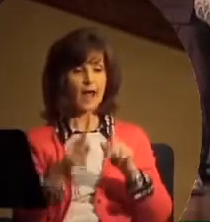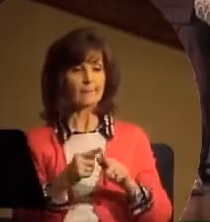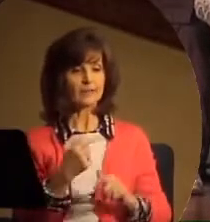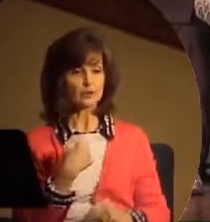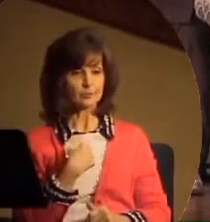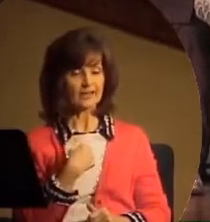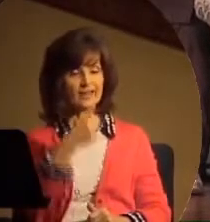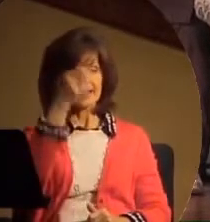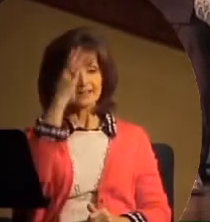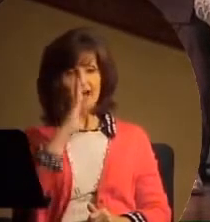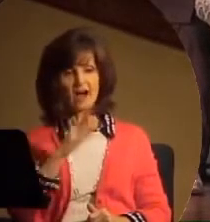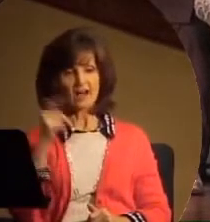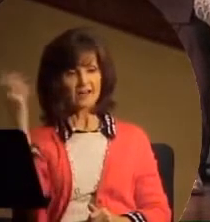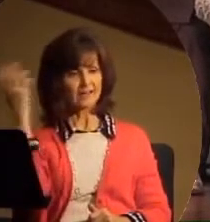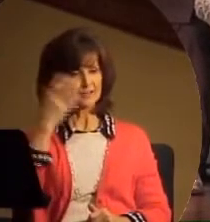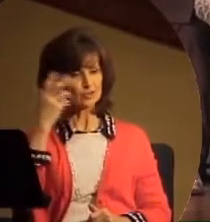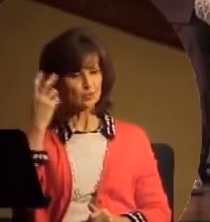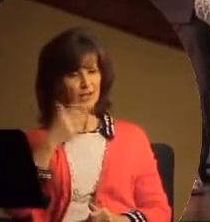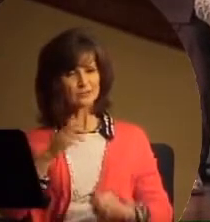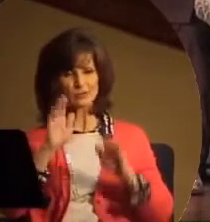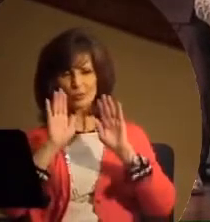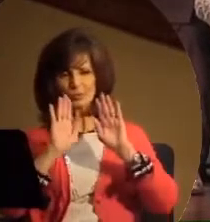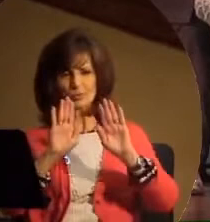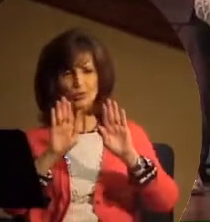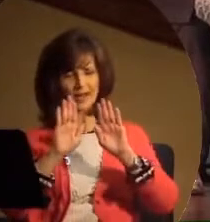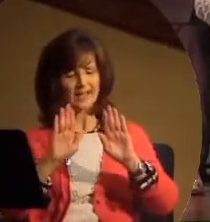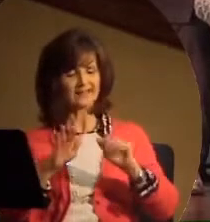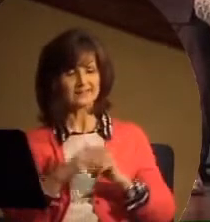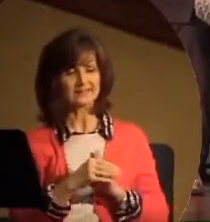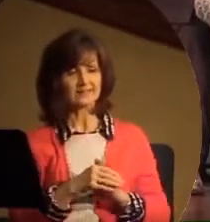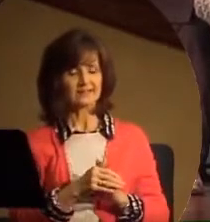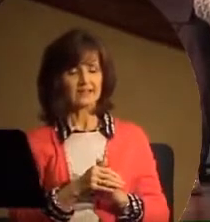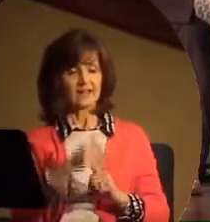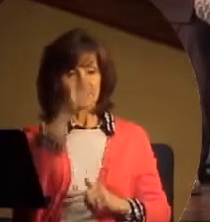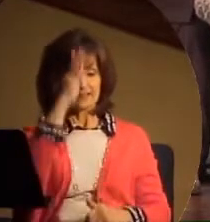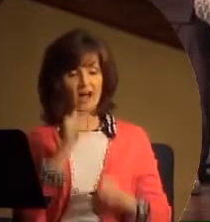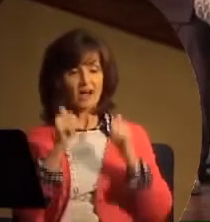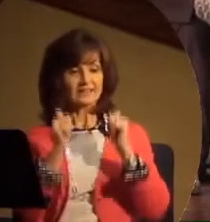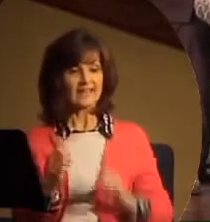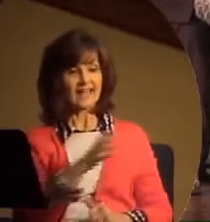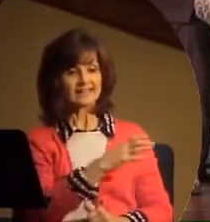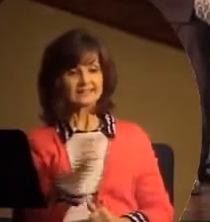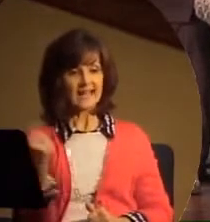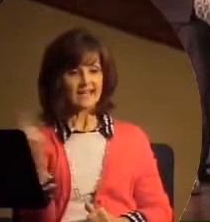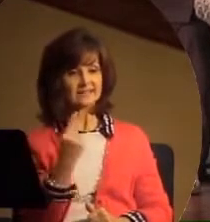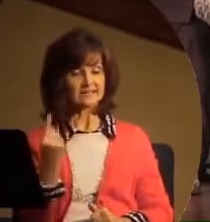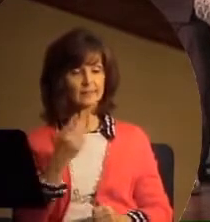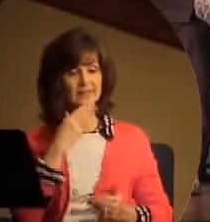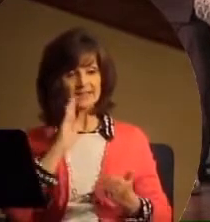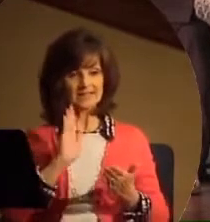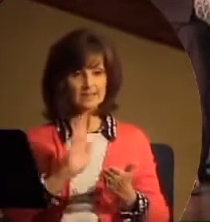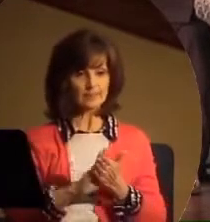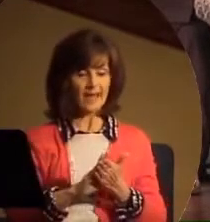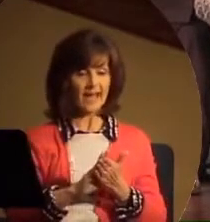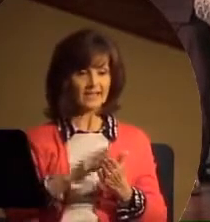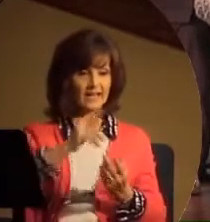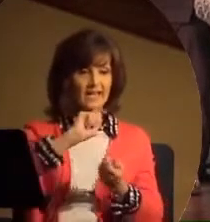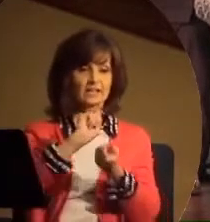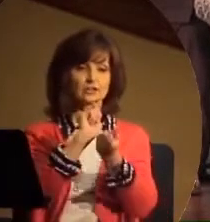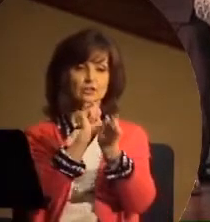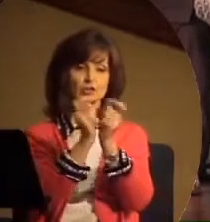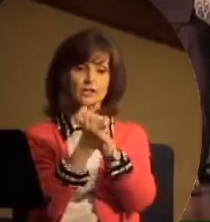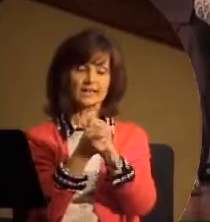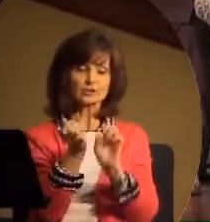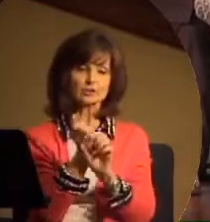so great. God is so good. God can even take something bad, turn it around, and cause